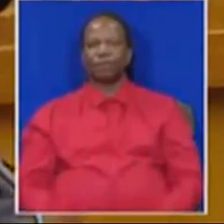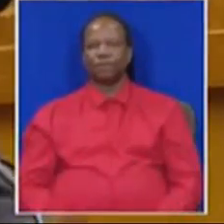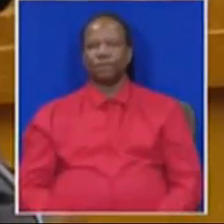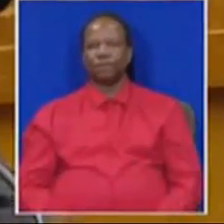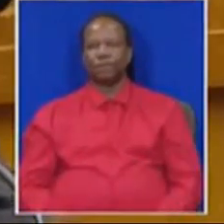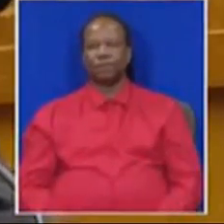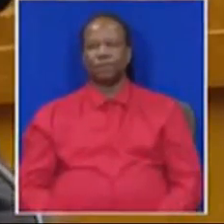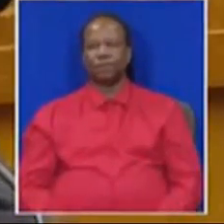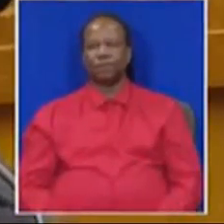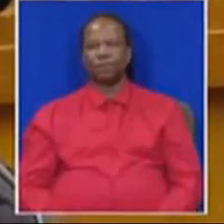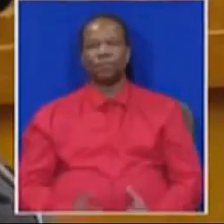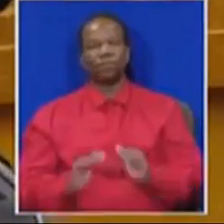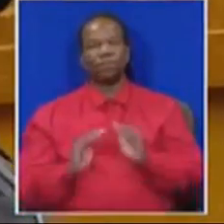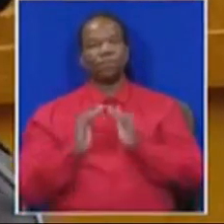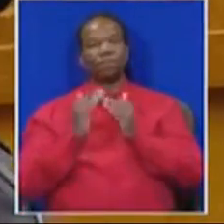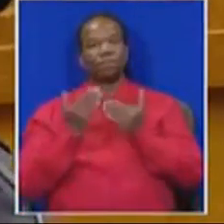Our state